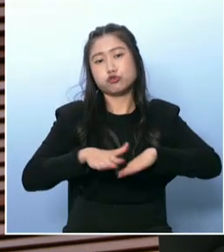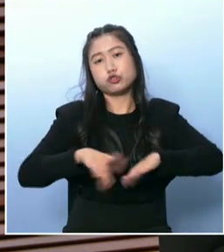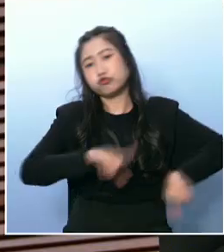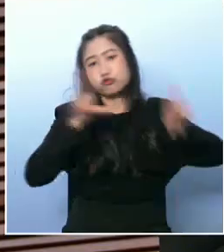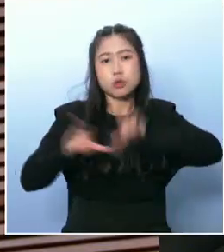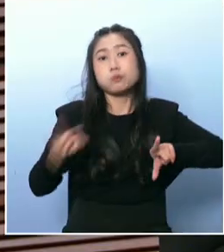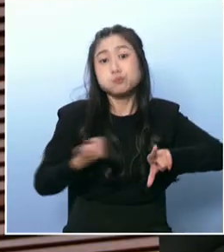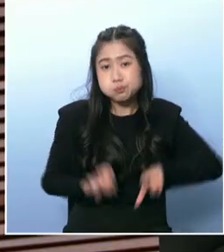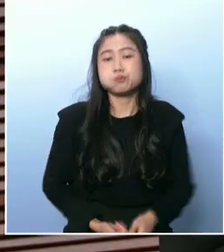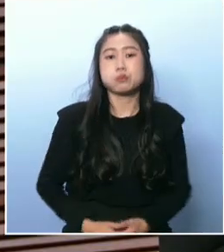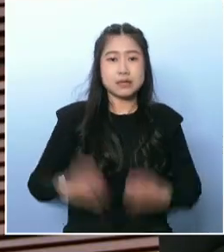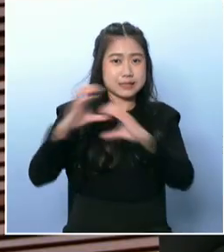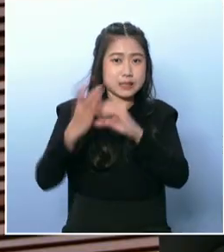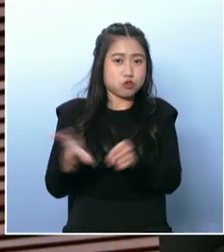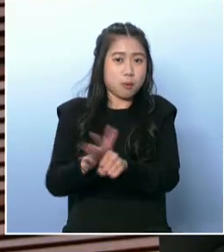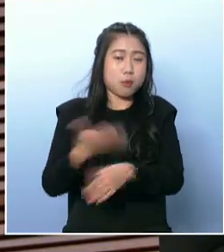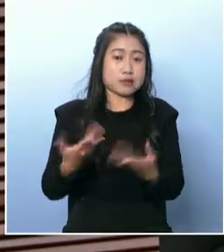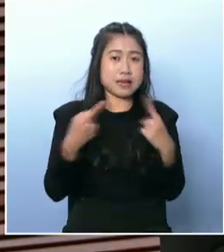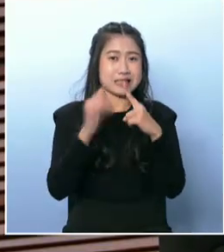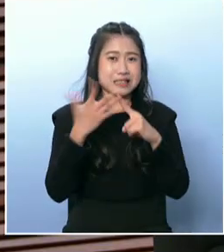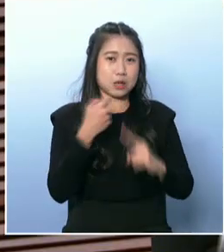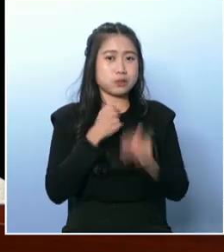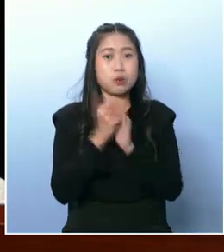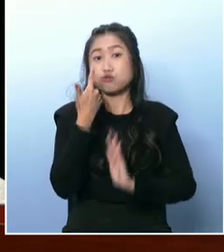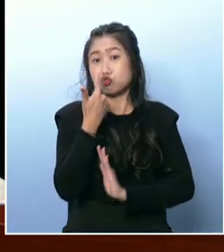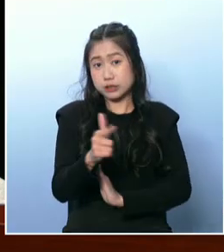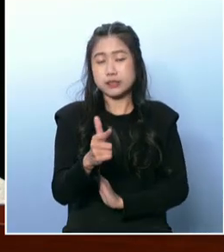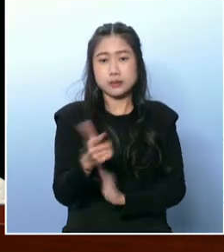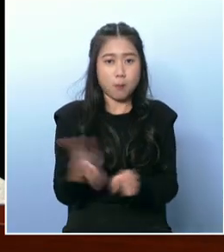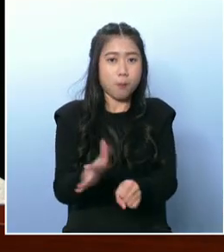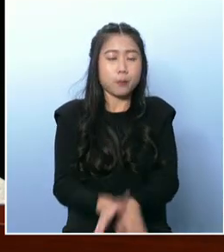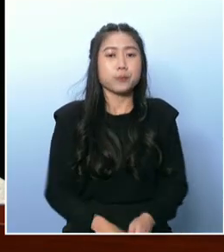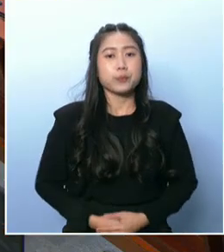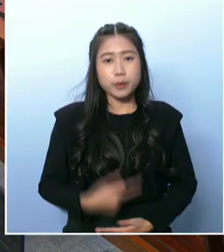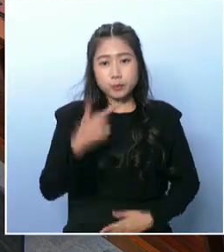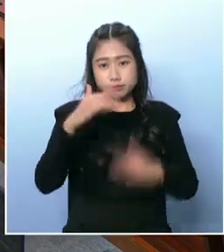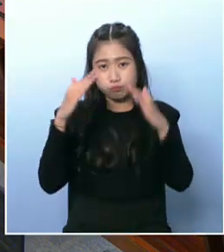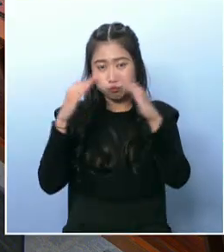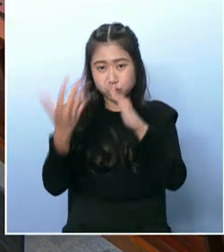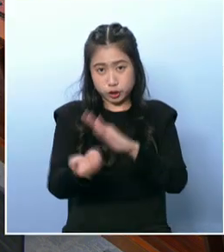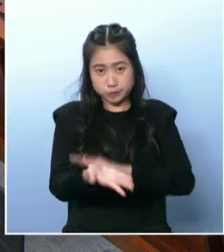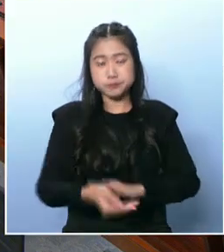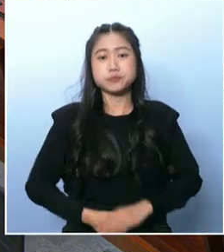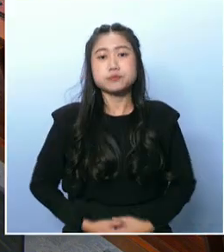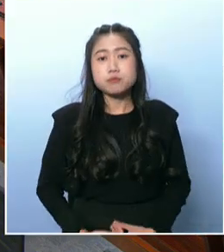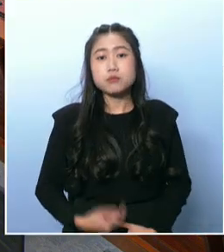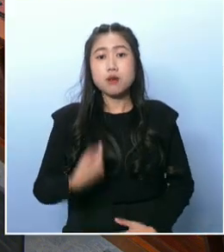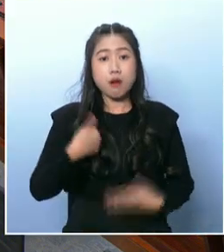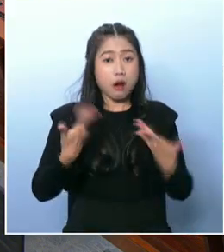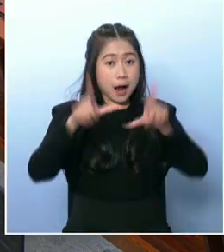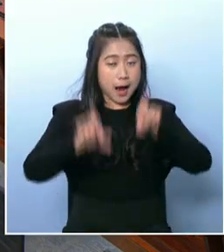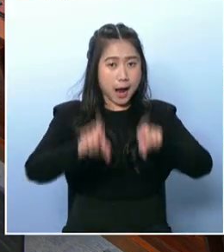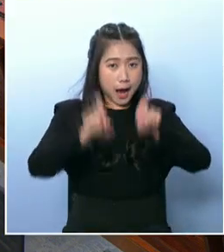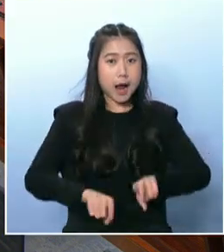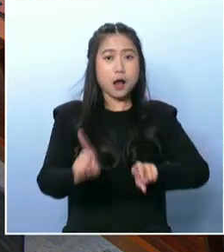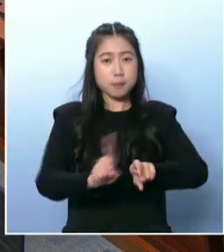can live safely in the homes. I will ask the SWD to talk about the manpower arrangement. Hi. Mr. Ng?